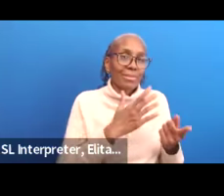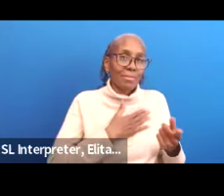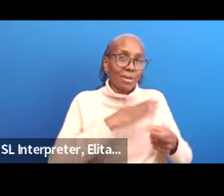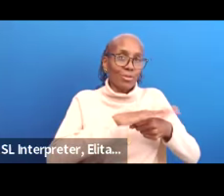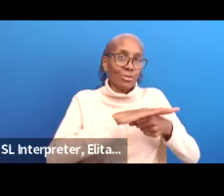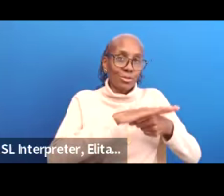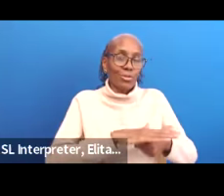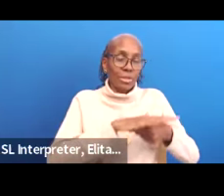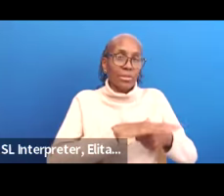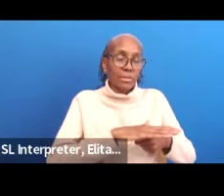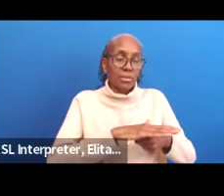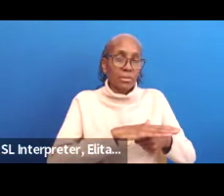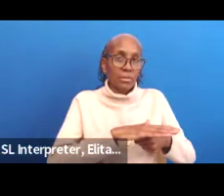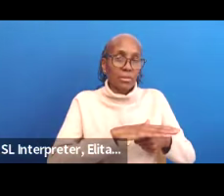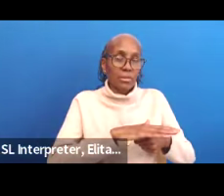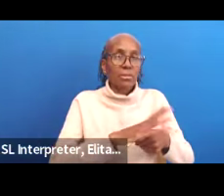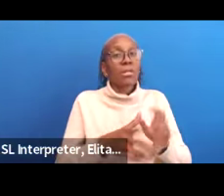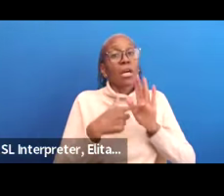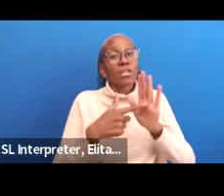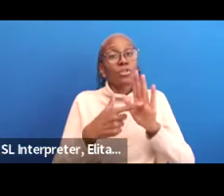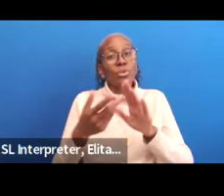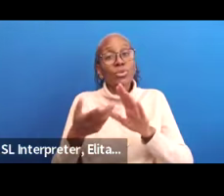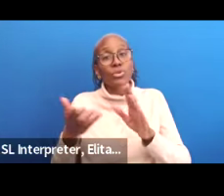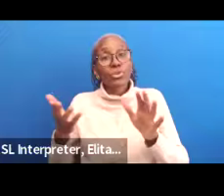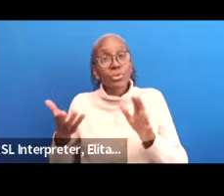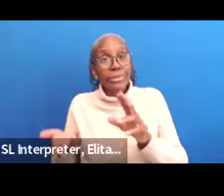and is shown to increase